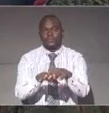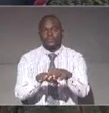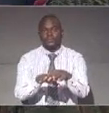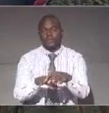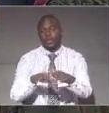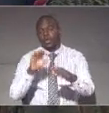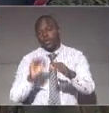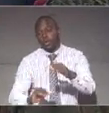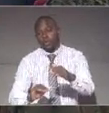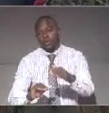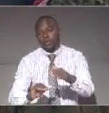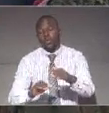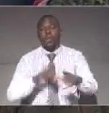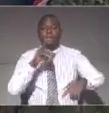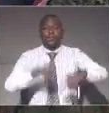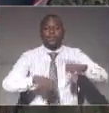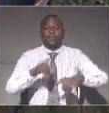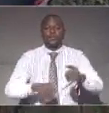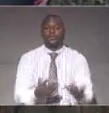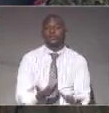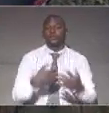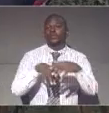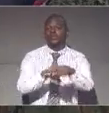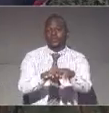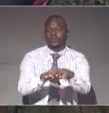Low level of political integration.